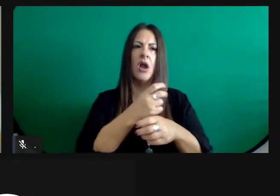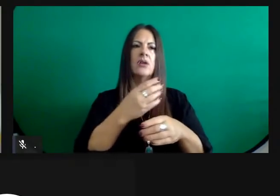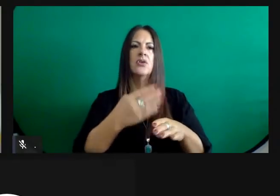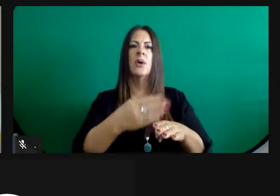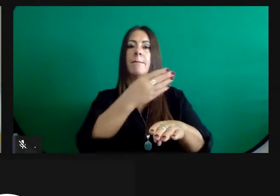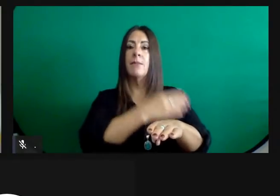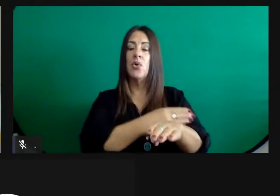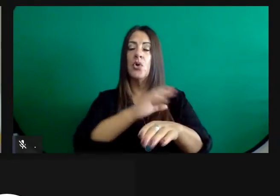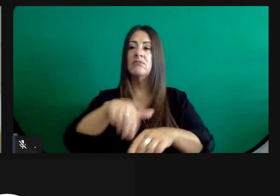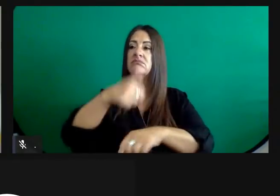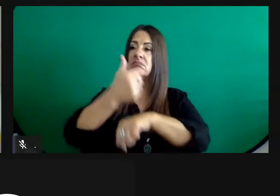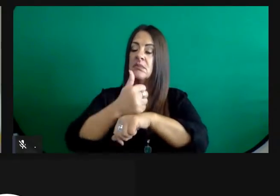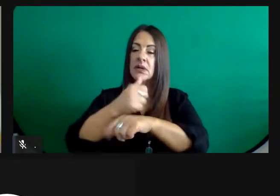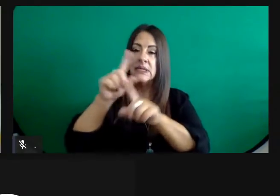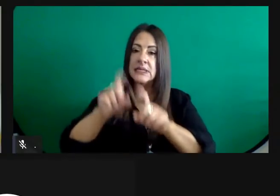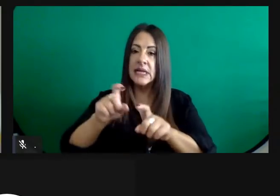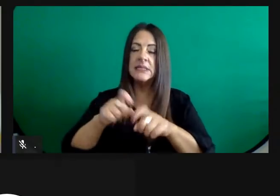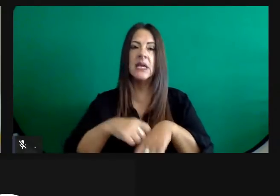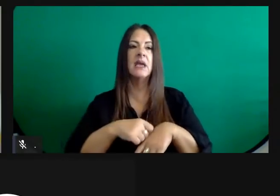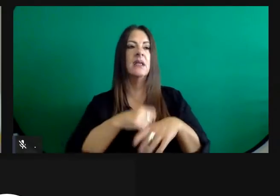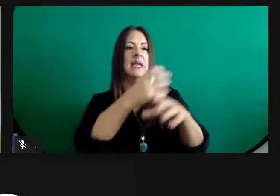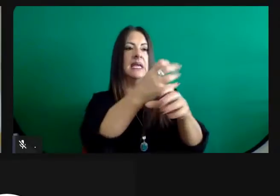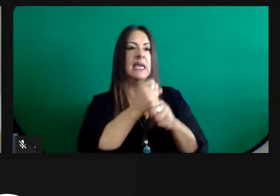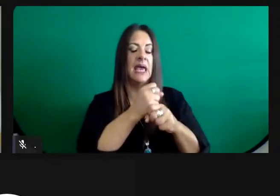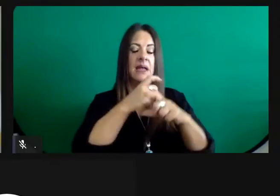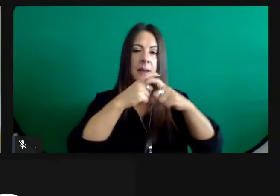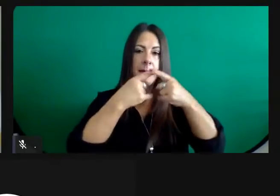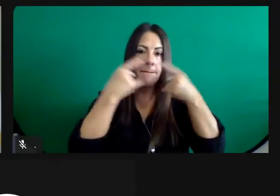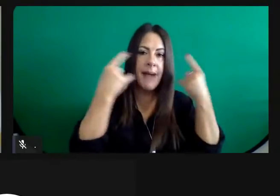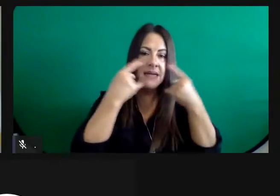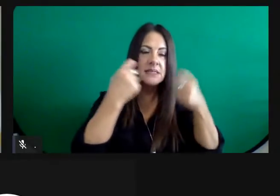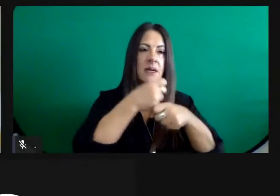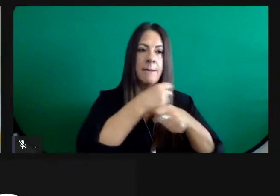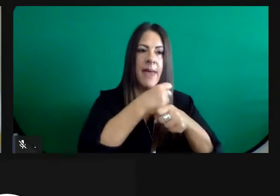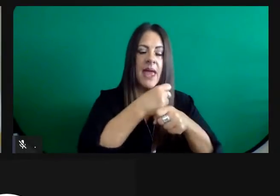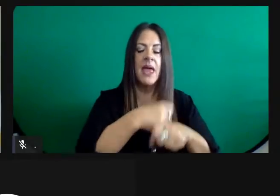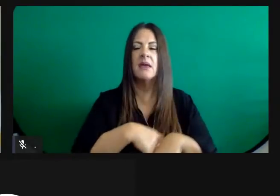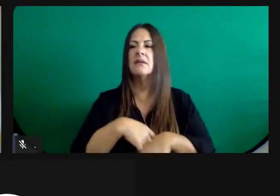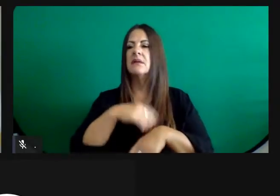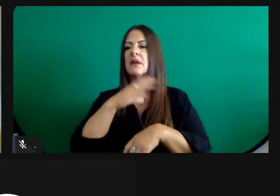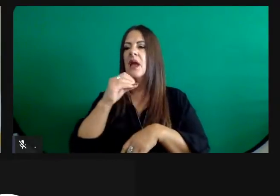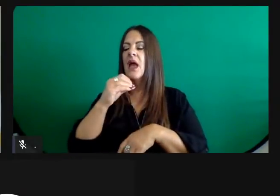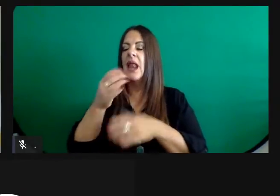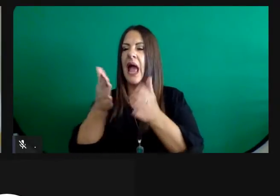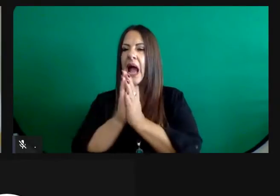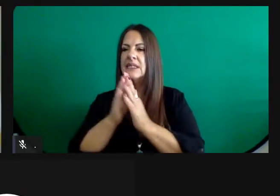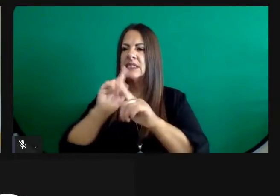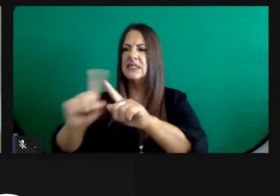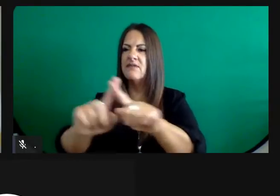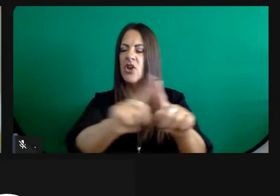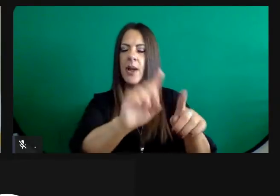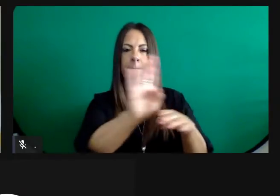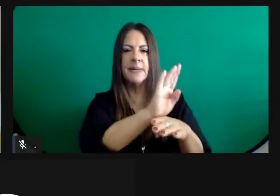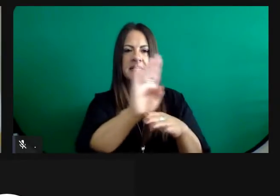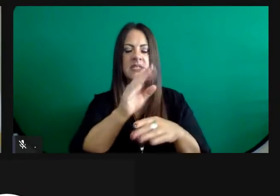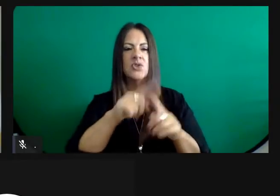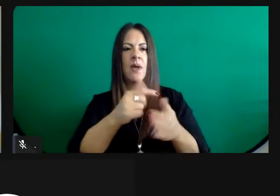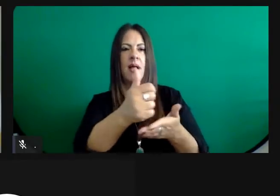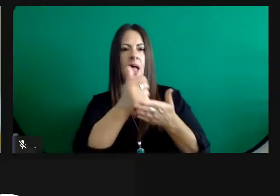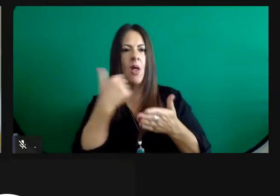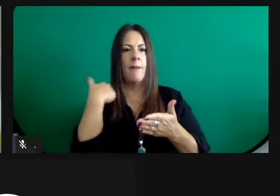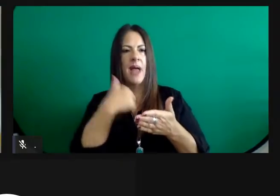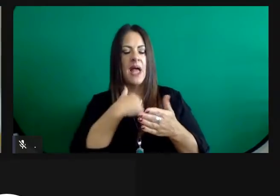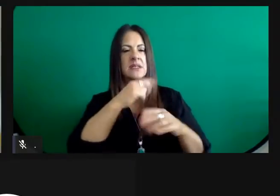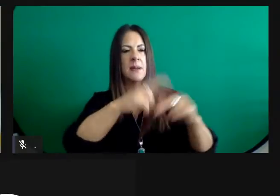testing capacity, to get guidance out to business owners and factories and other sectors so that we can put them